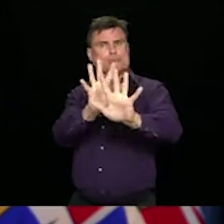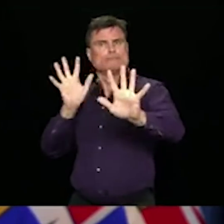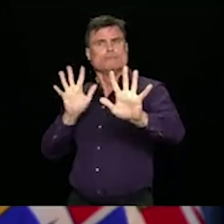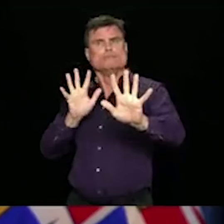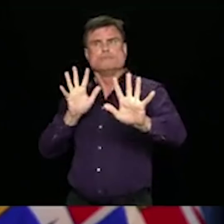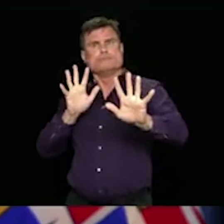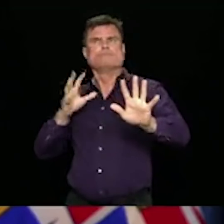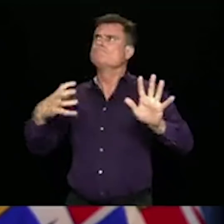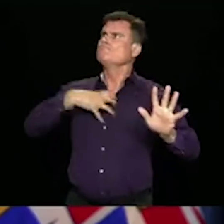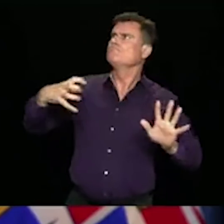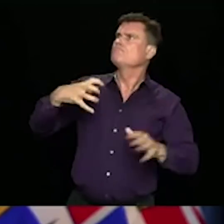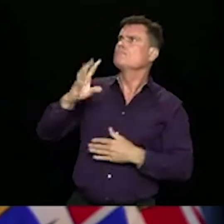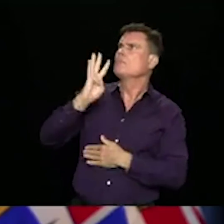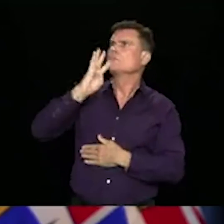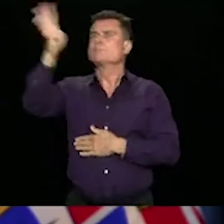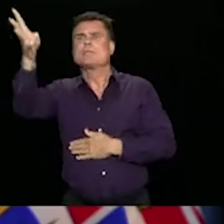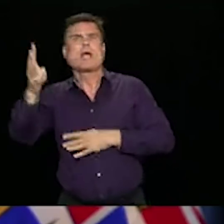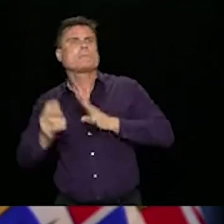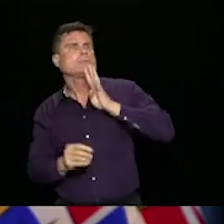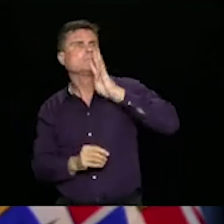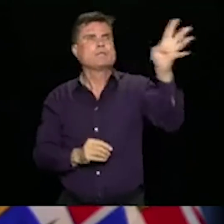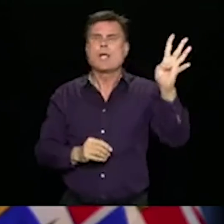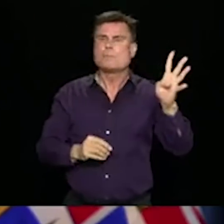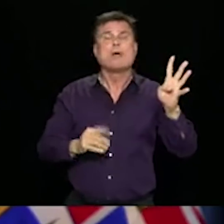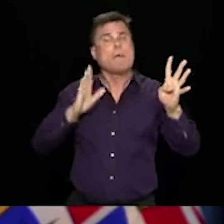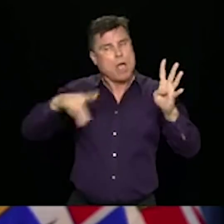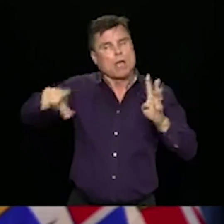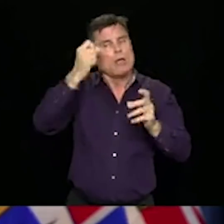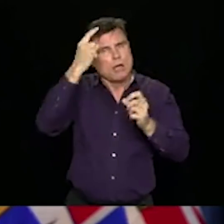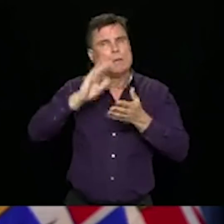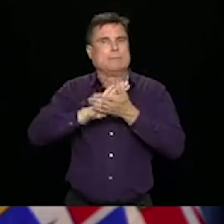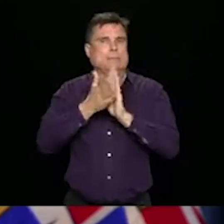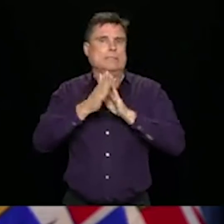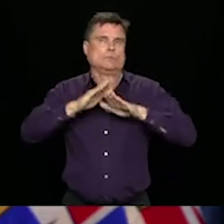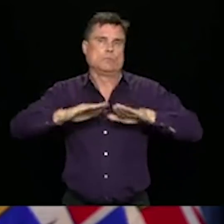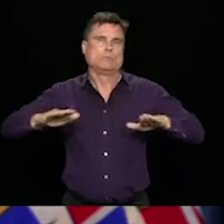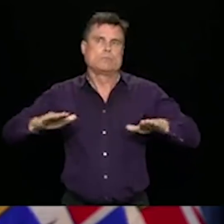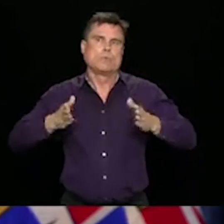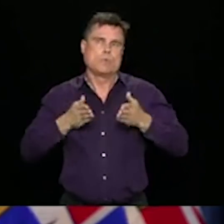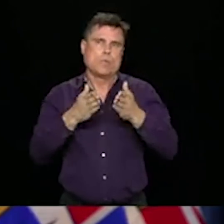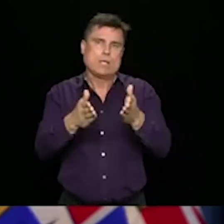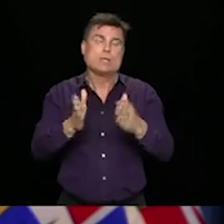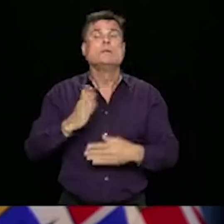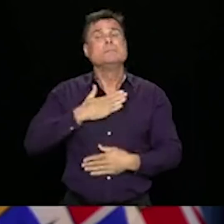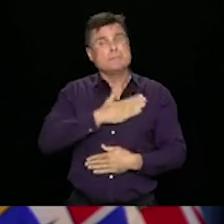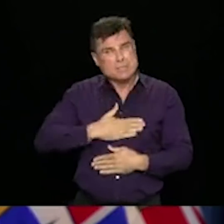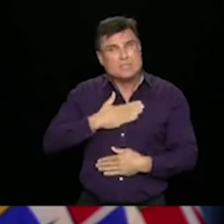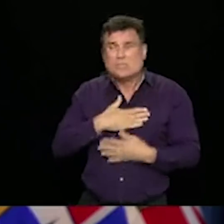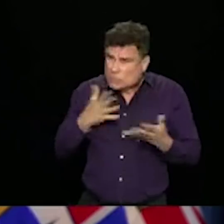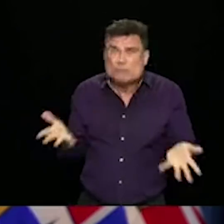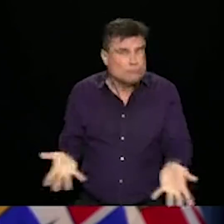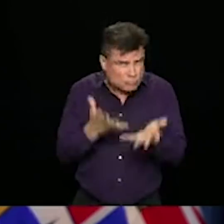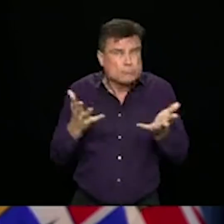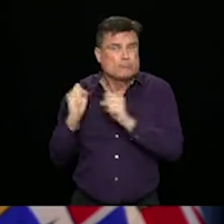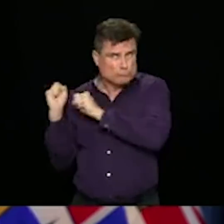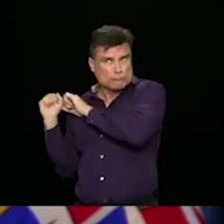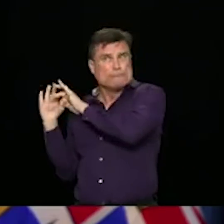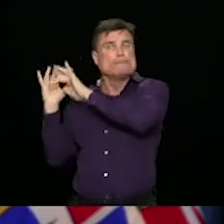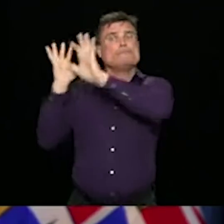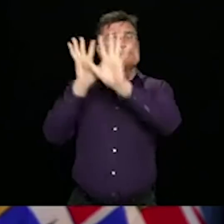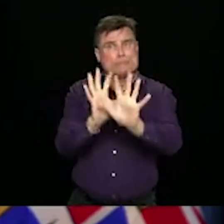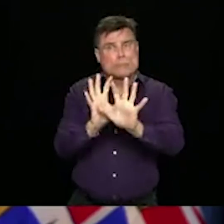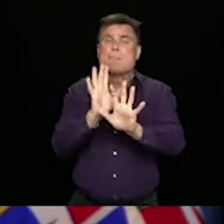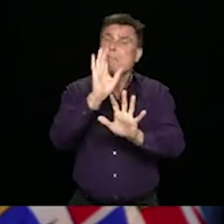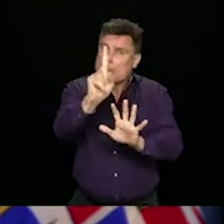that is important to all of us, but we cannot forget that we are still in the middle of a pandemic that is affecting our